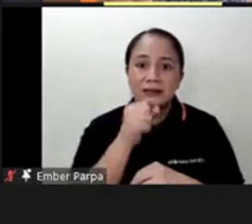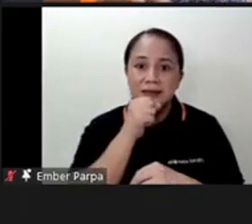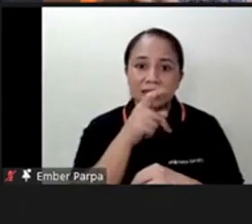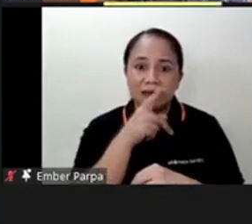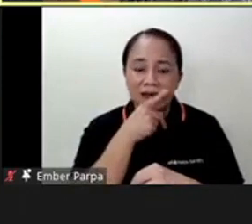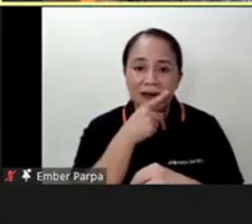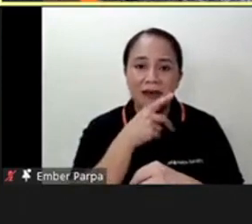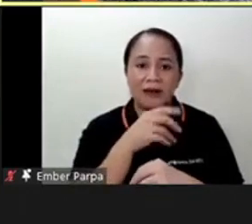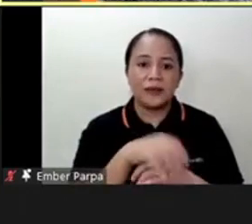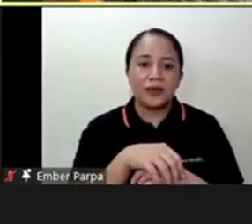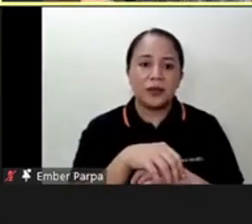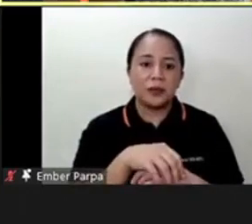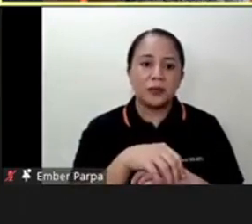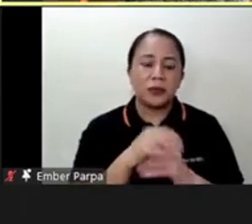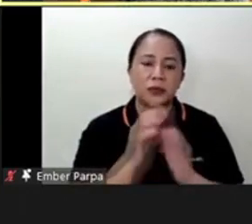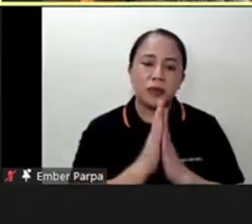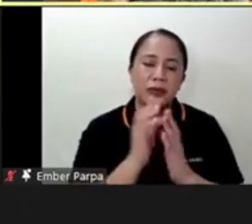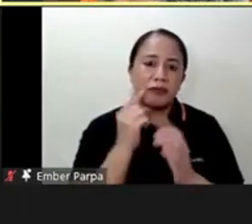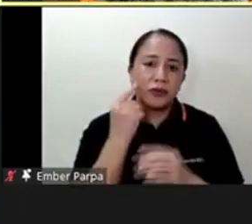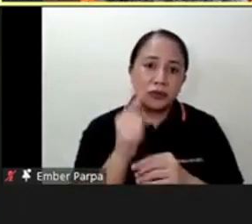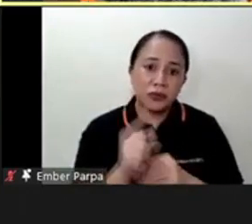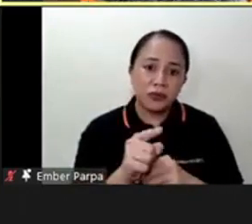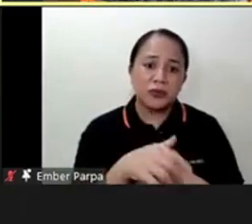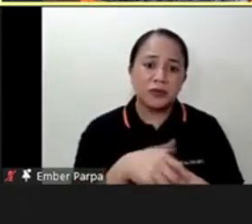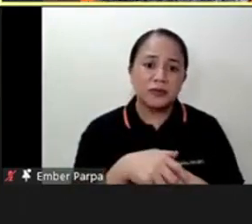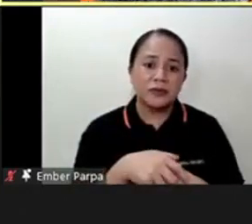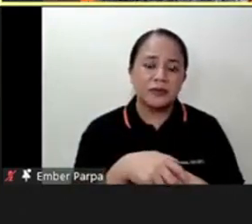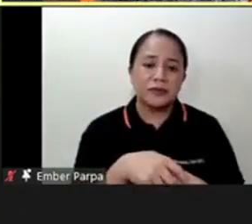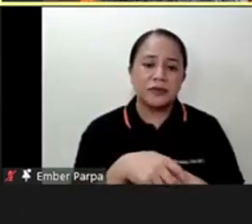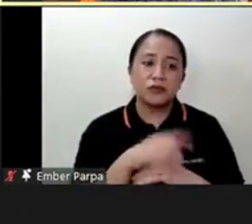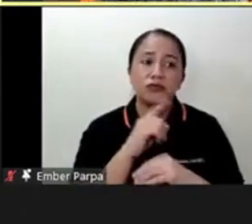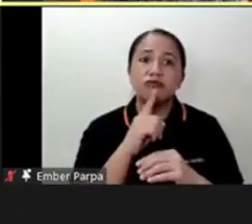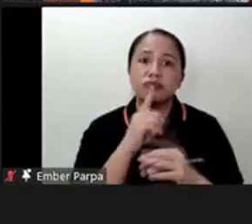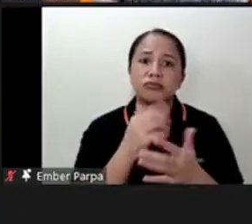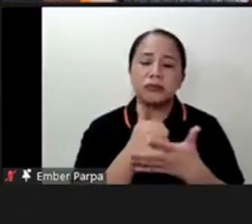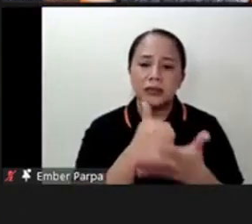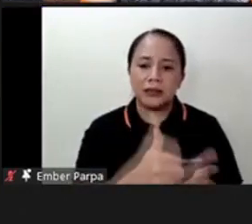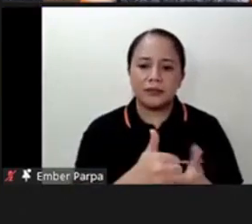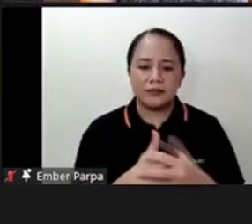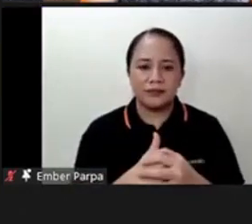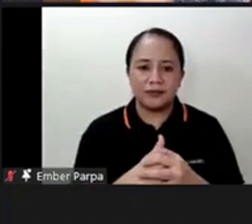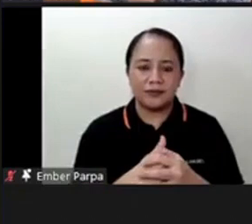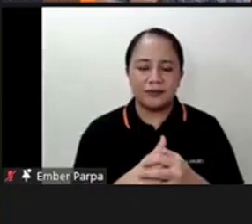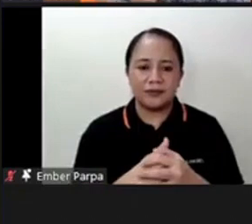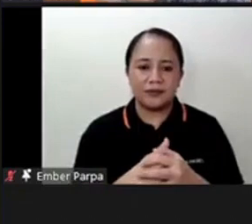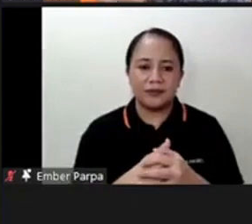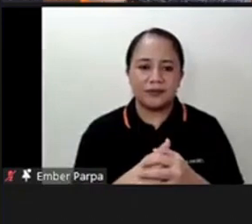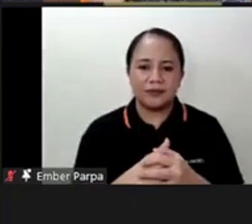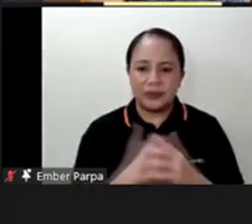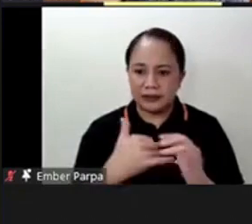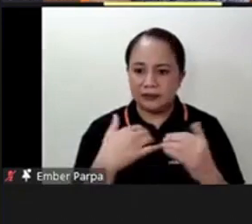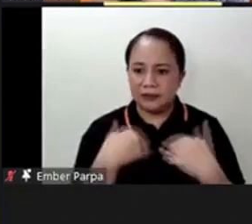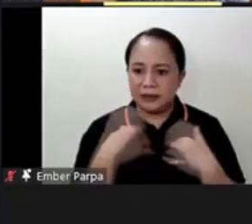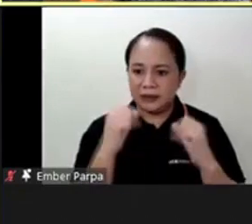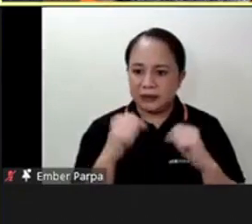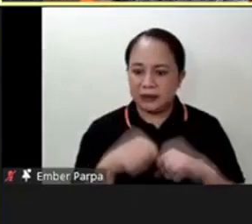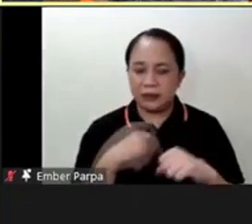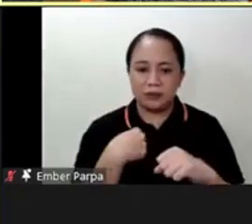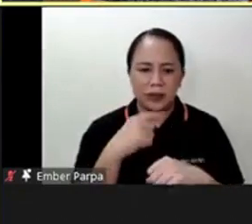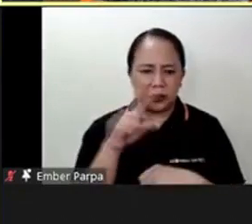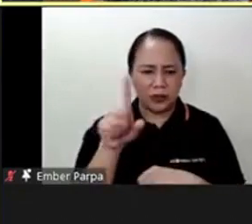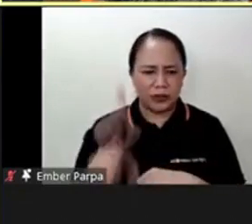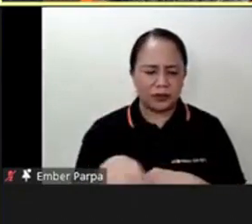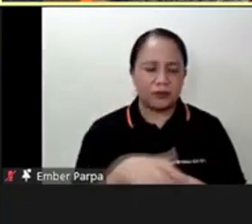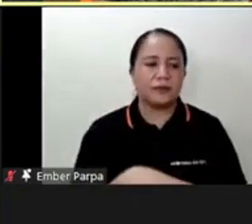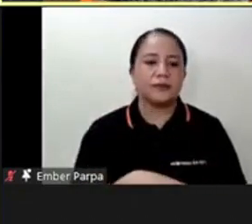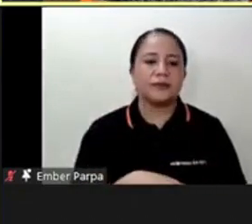or I'm praying for you, yung mga ganyan. It really helps. Yes, I agree. Pero ako, ang tanong ko, Doc